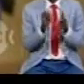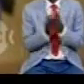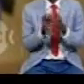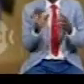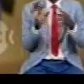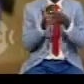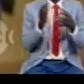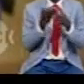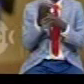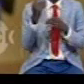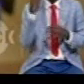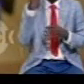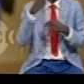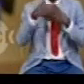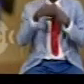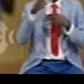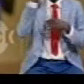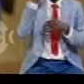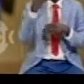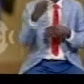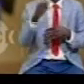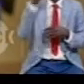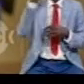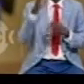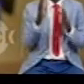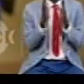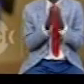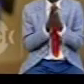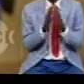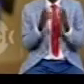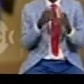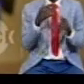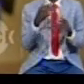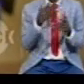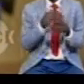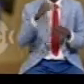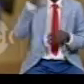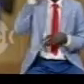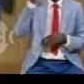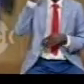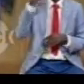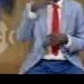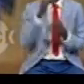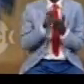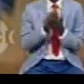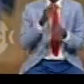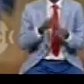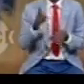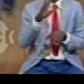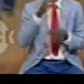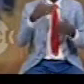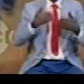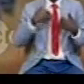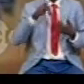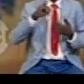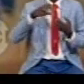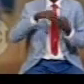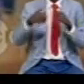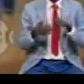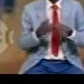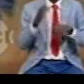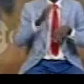God pray, say we should lay our hand for where we have the problem. So I lay my hand on my